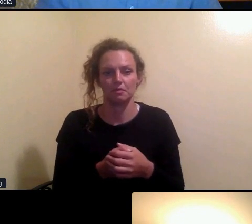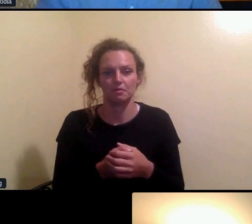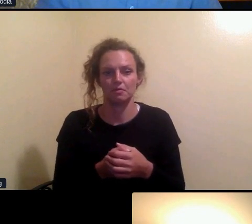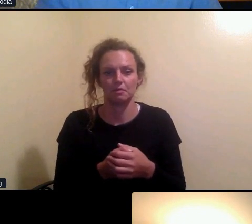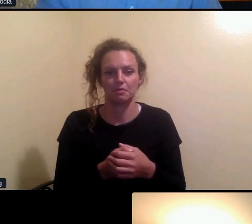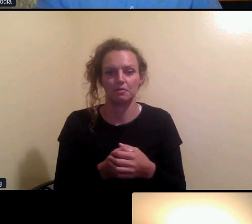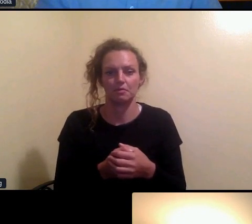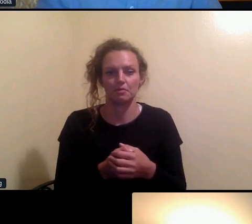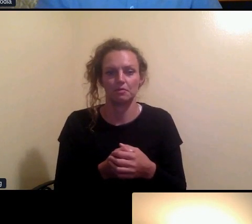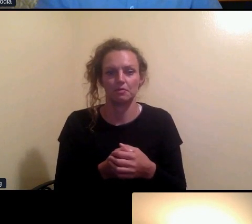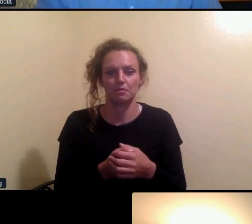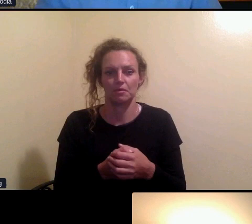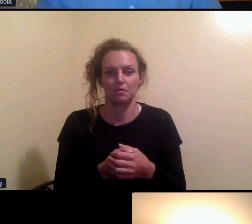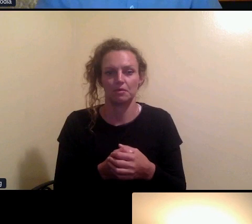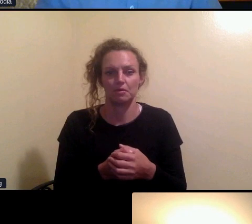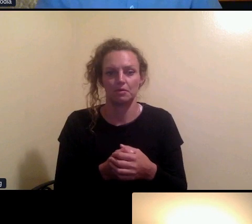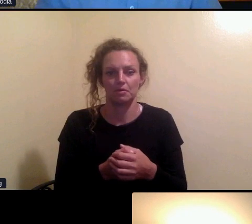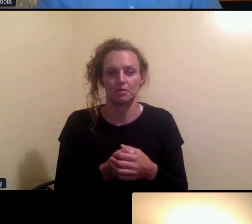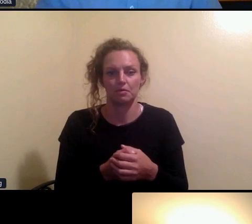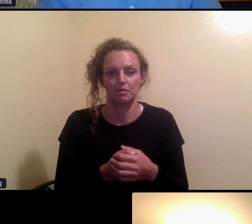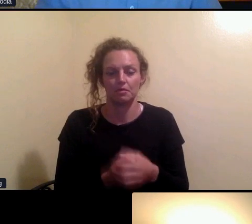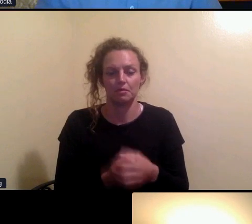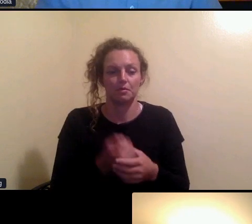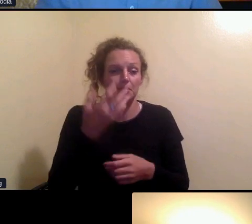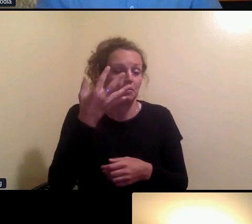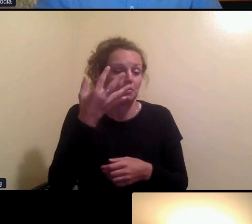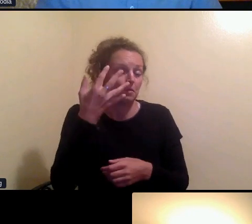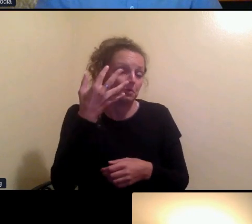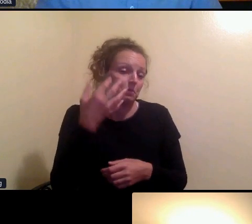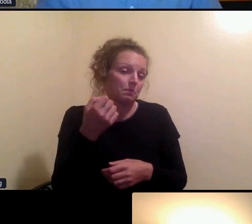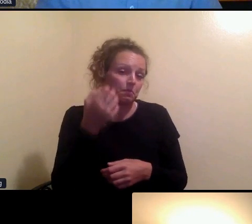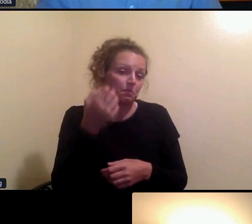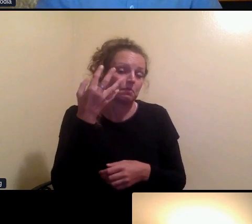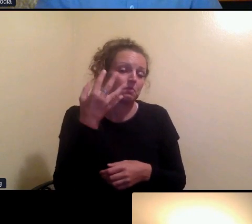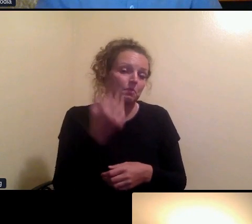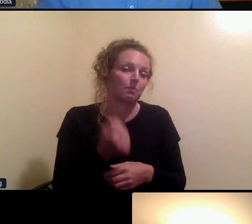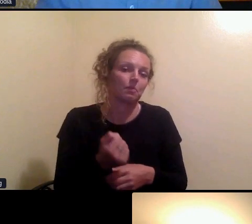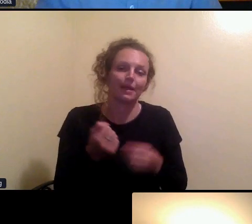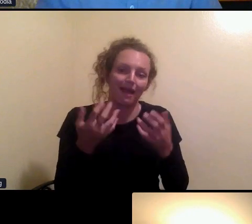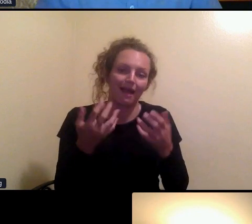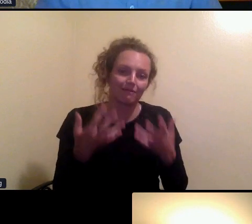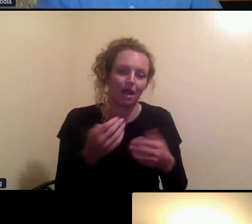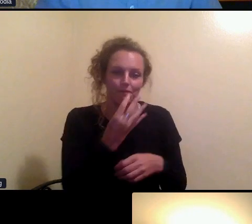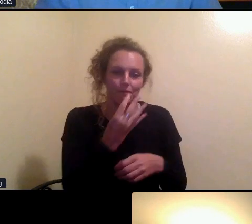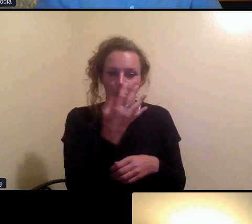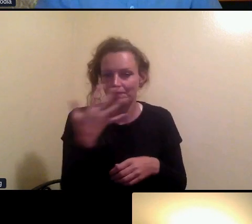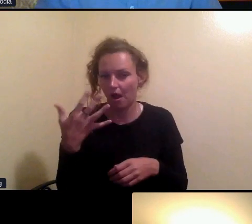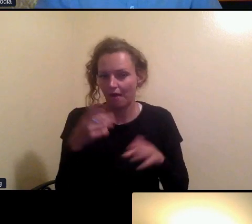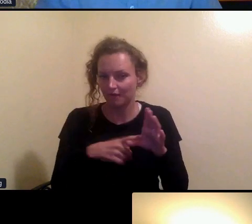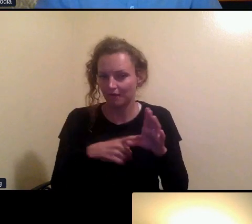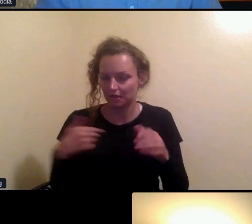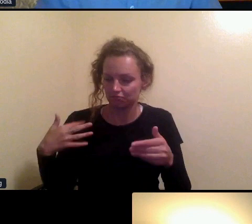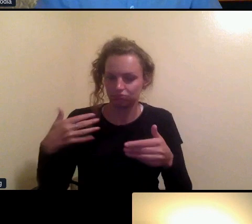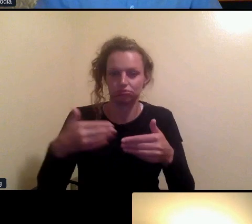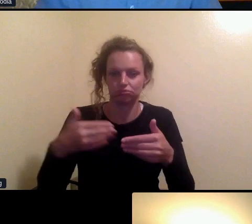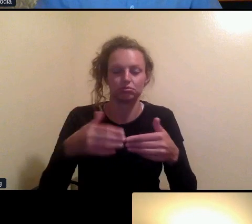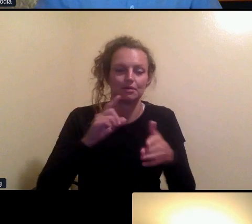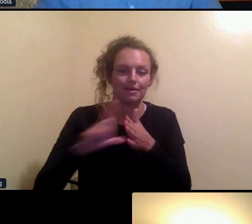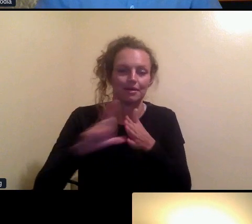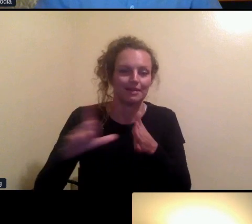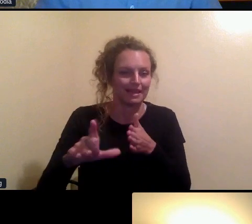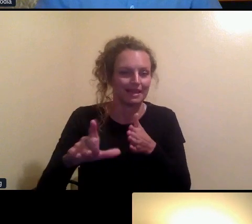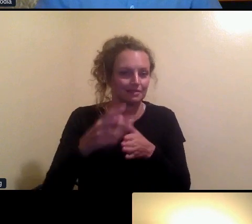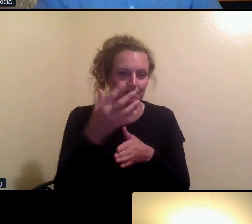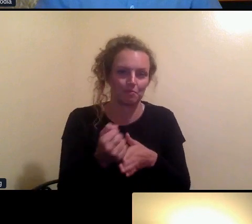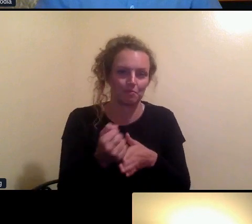some amazing trends and things to talk about in the studies. And for this group in particular, I'm going to give you some numbers because